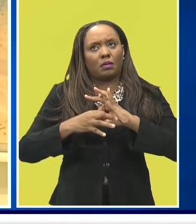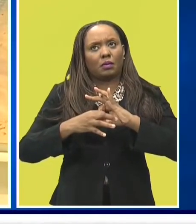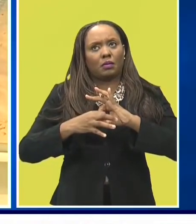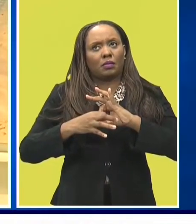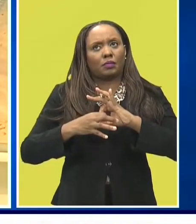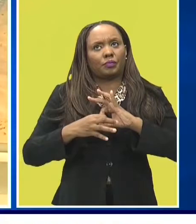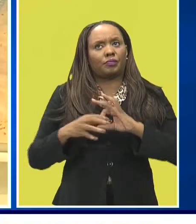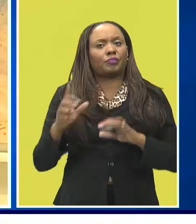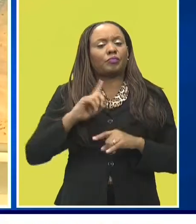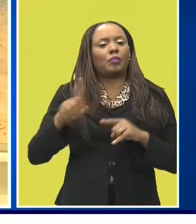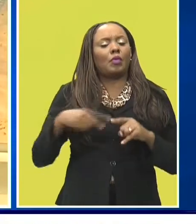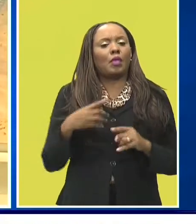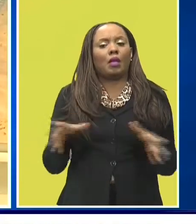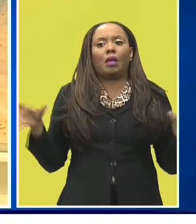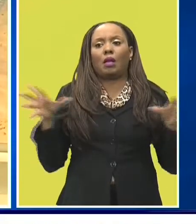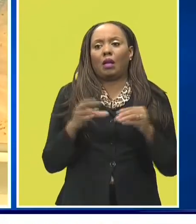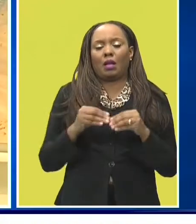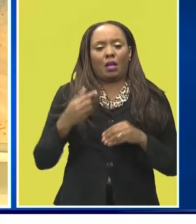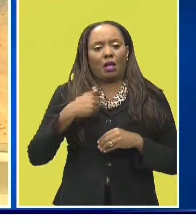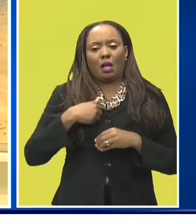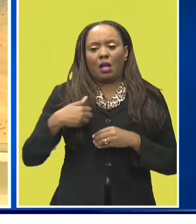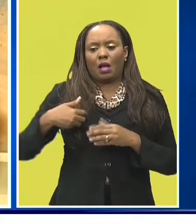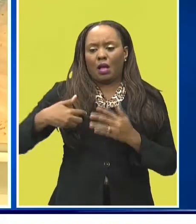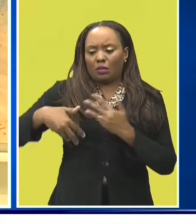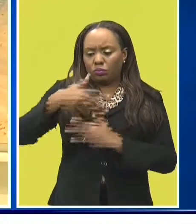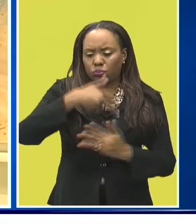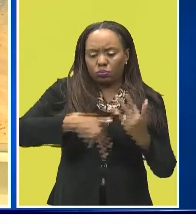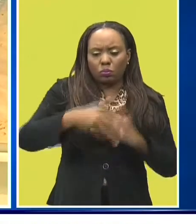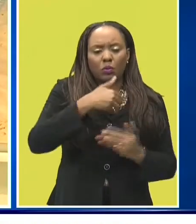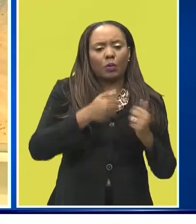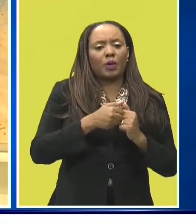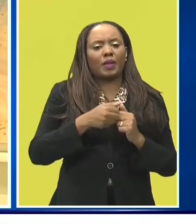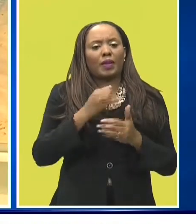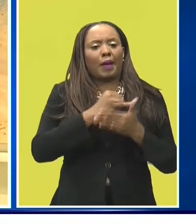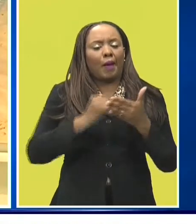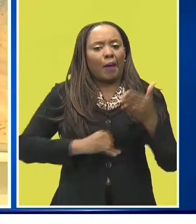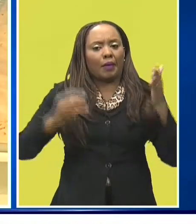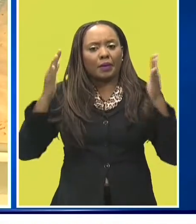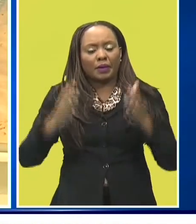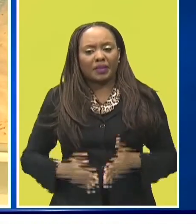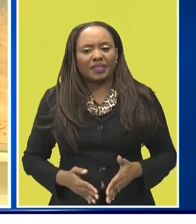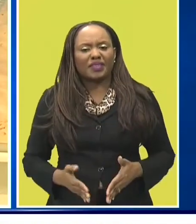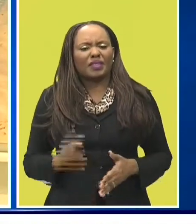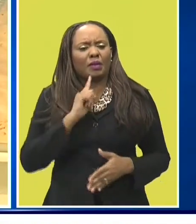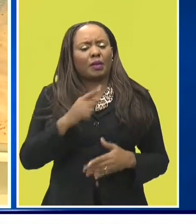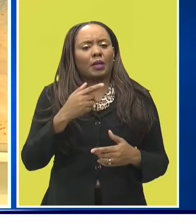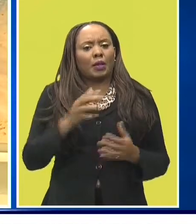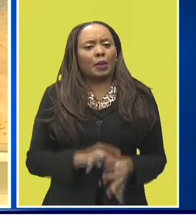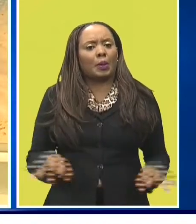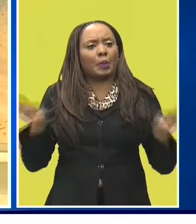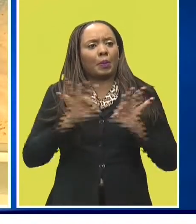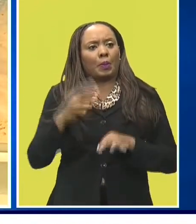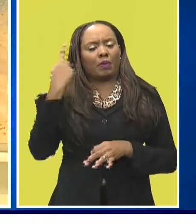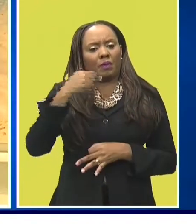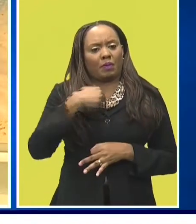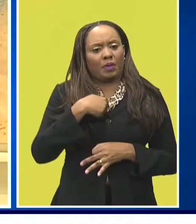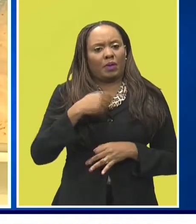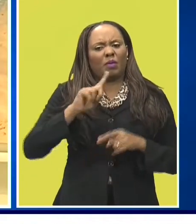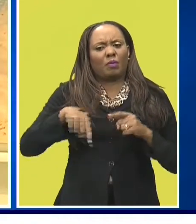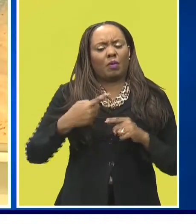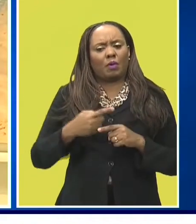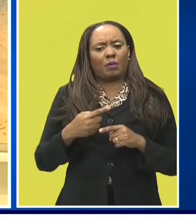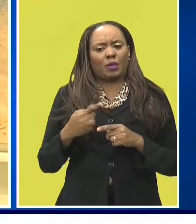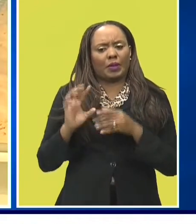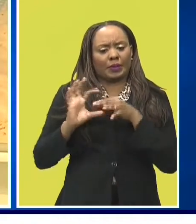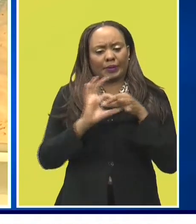spaces like this and getting to meet with the artists themselves and their representatives is important to me, because once we begin to form these